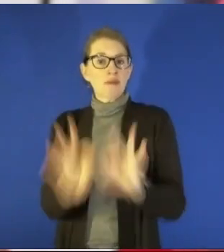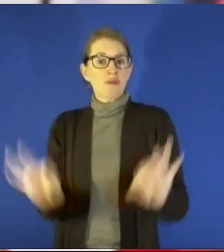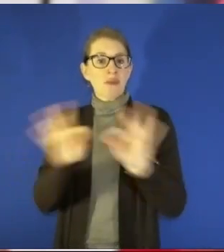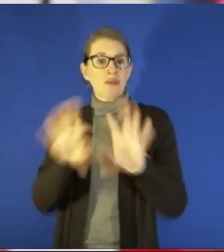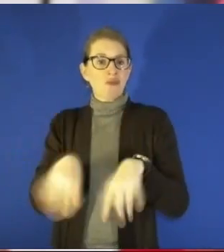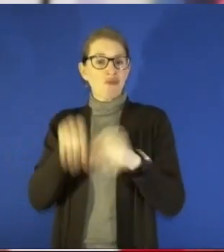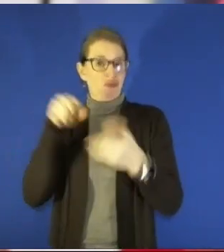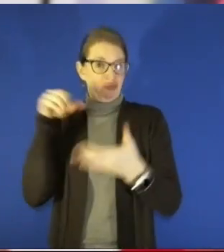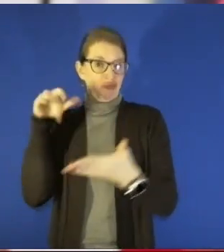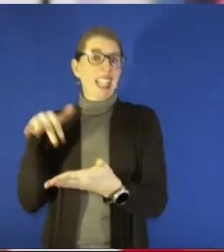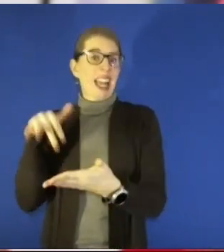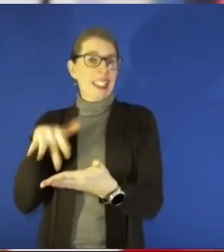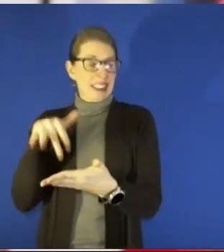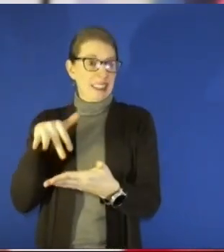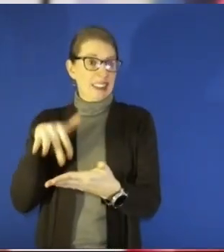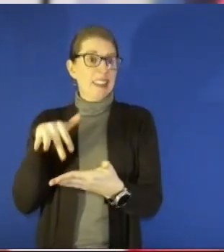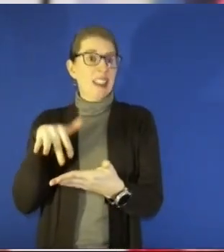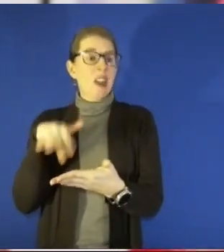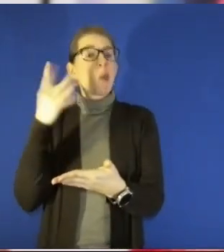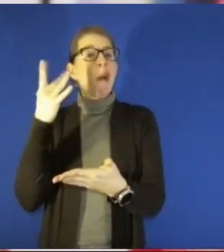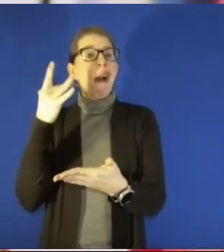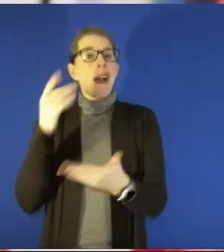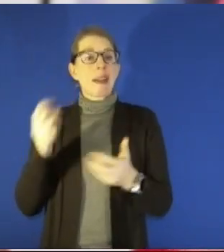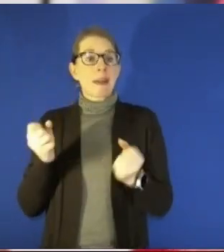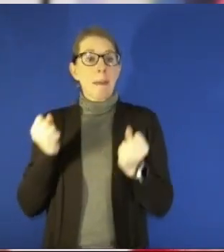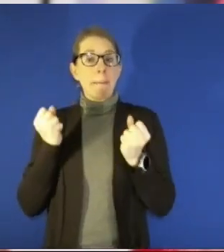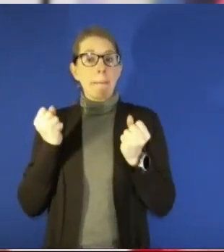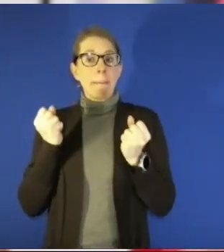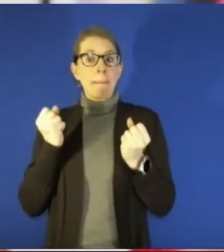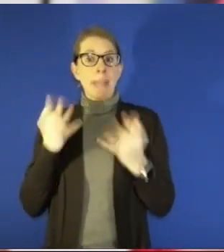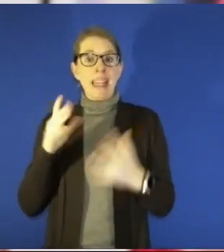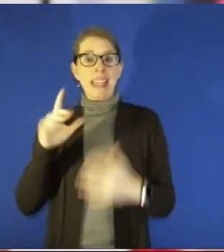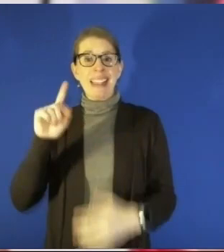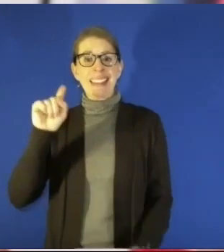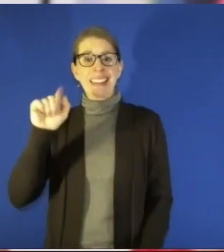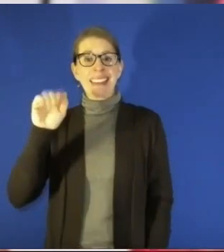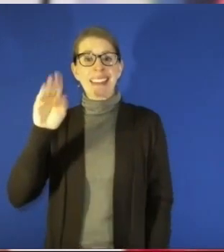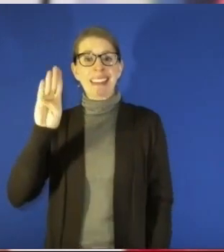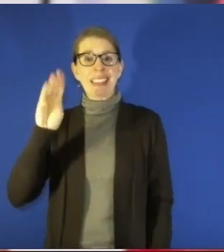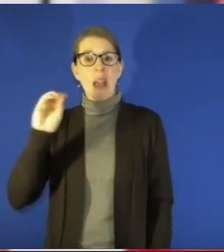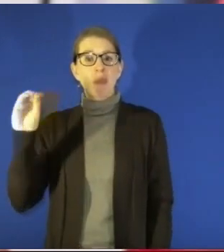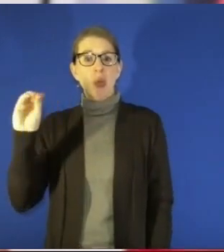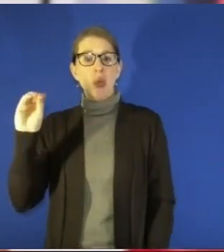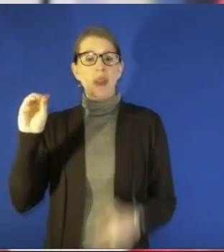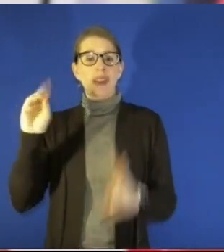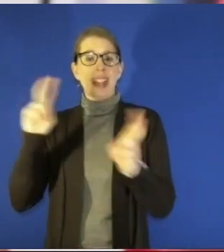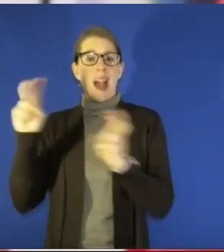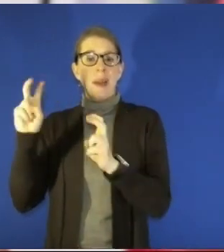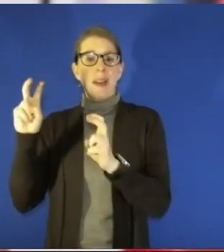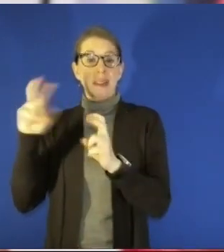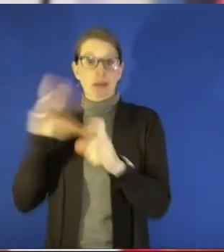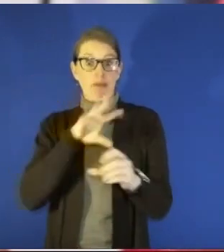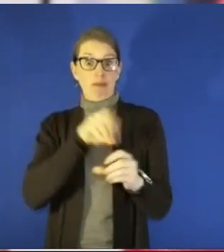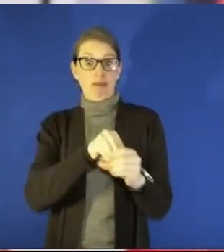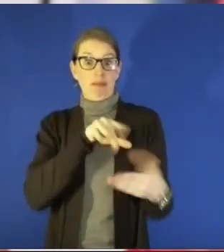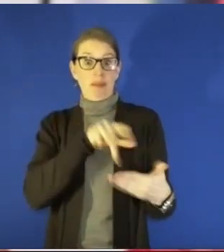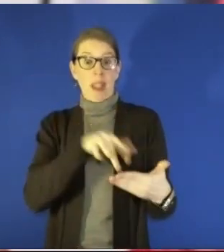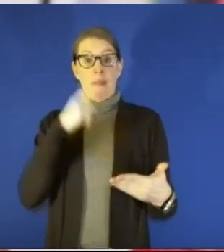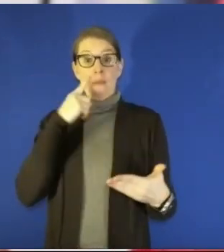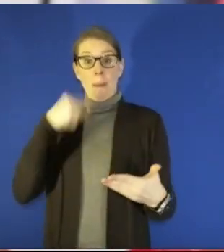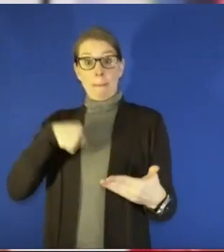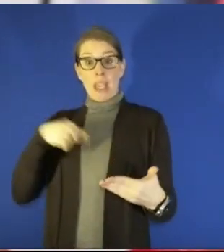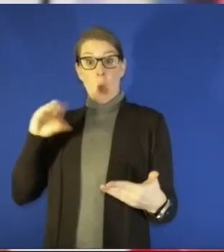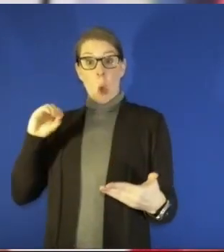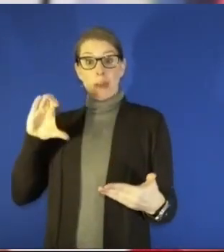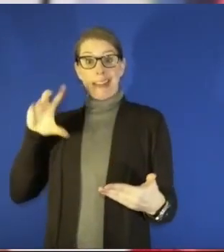studies, because there's a lot of taboo topics that are being covered. For me specifically, the